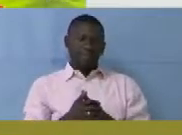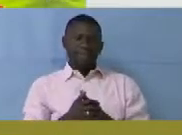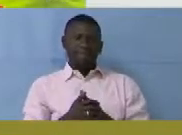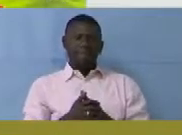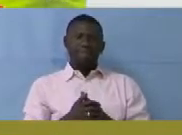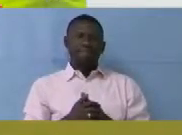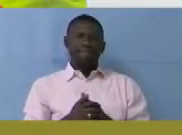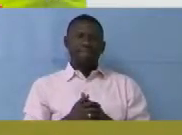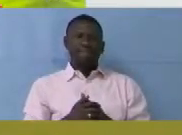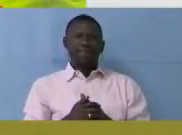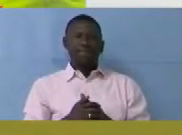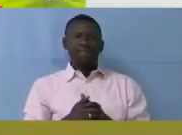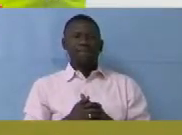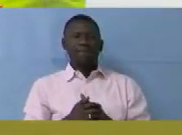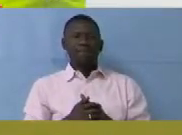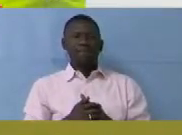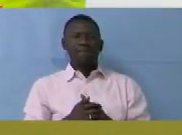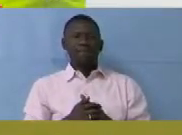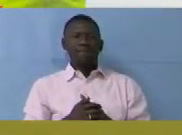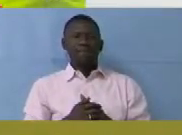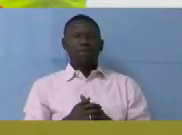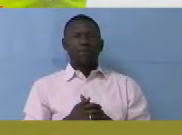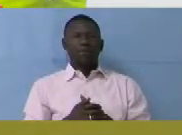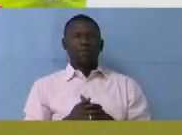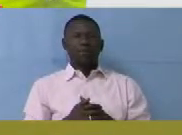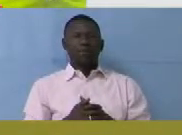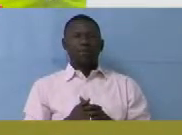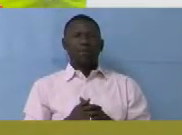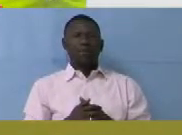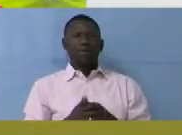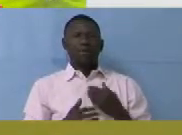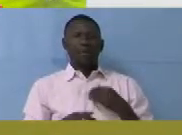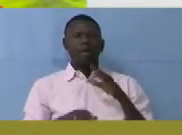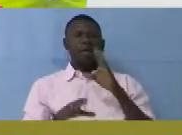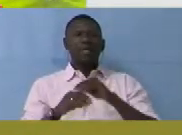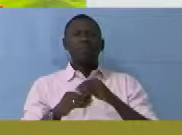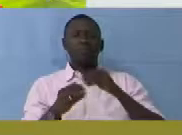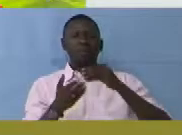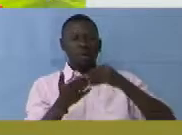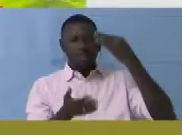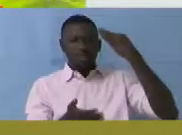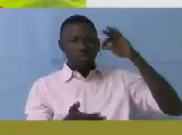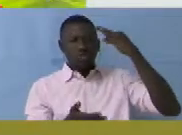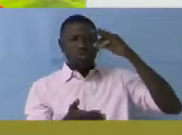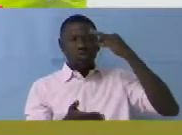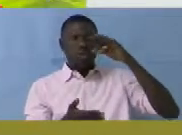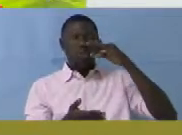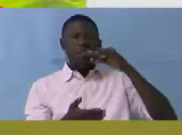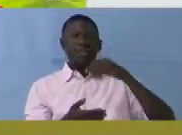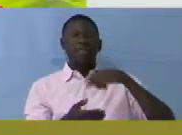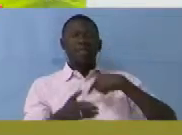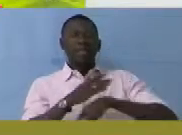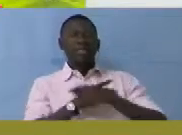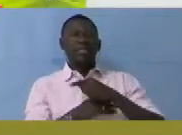Jie. I did my practicals at Muritala Mohammed International Airport in Lagos.